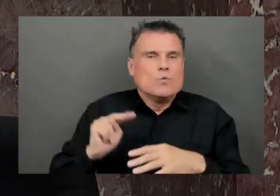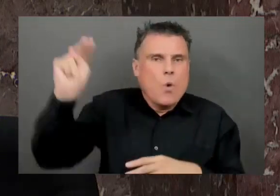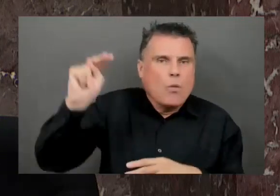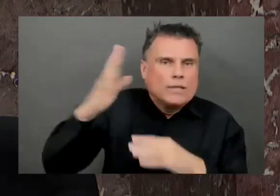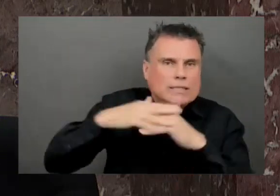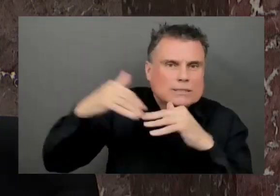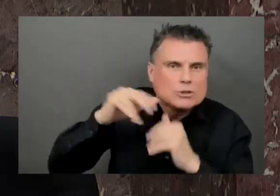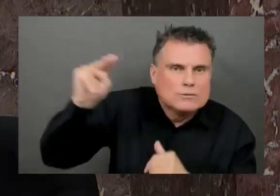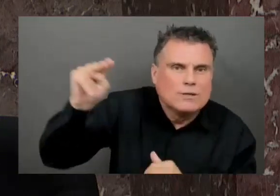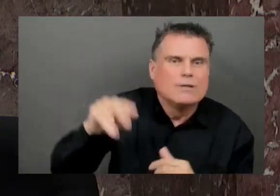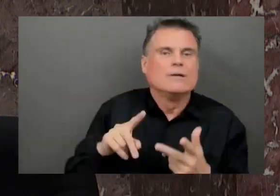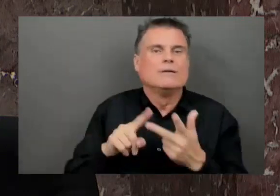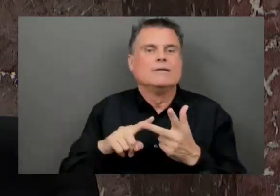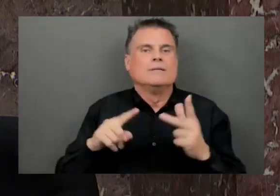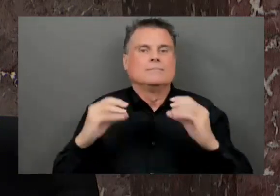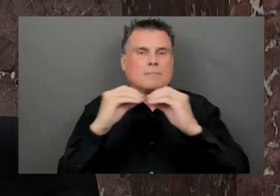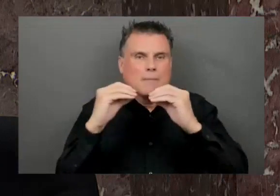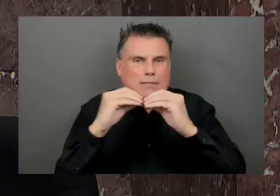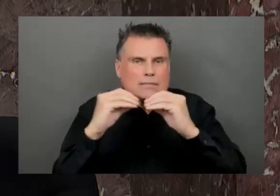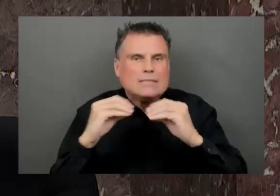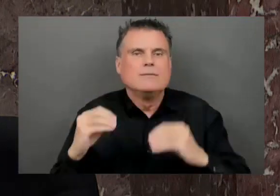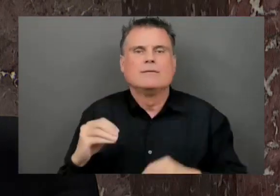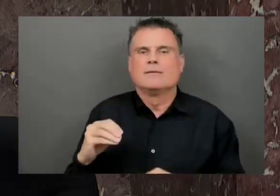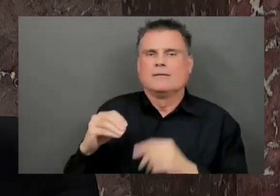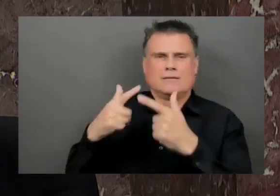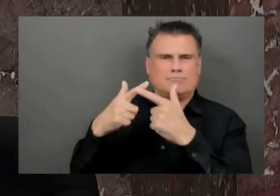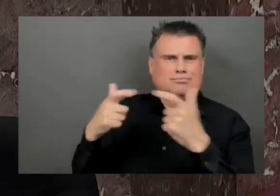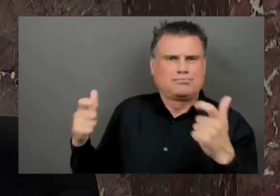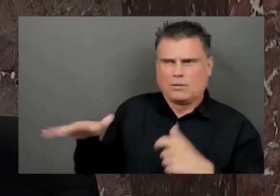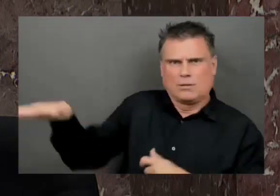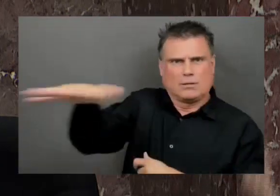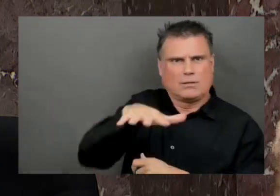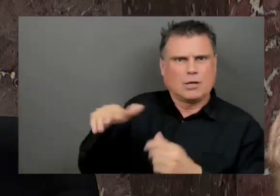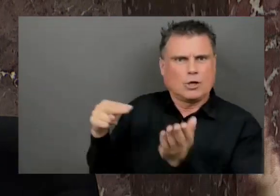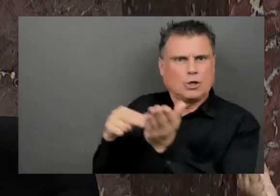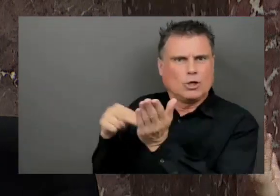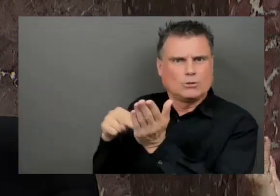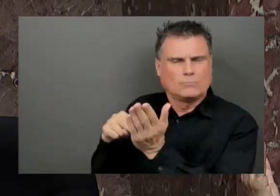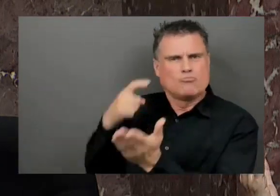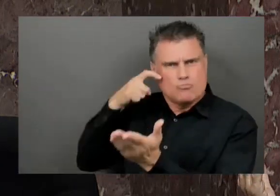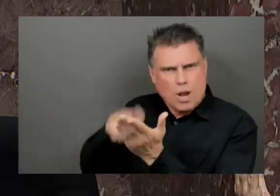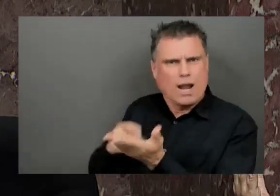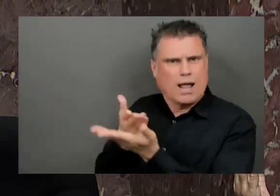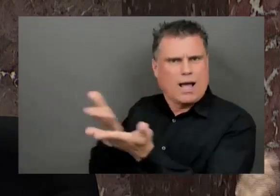you to all Indigenous nurses in British Columbia for your exceptional work caring for people.